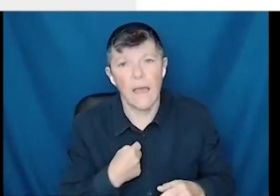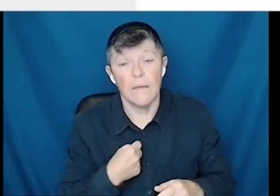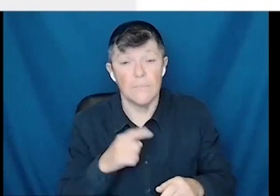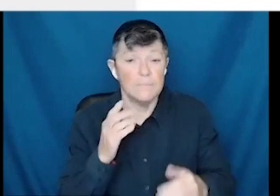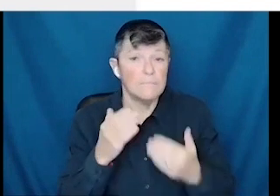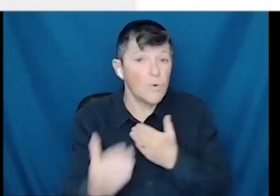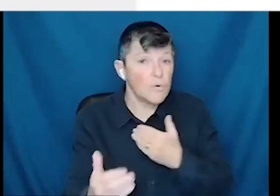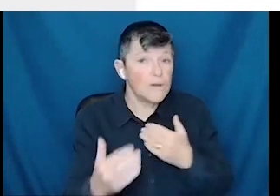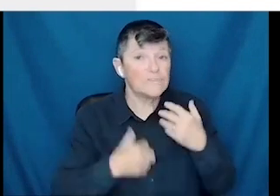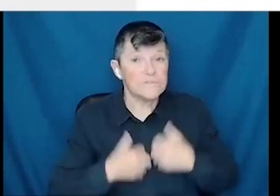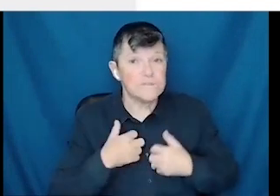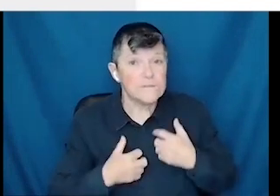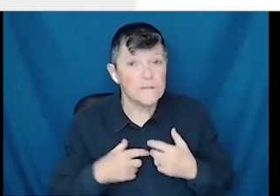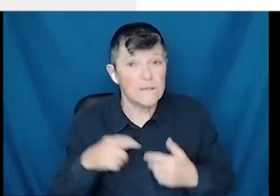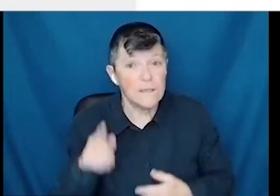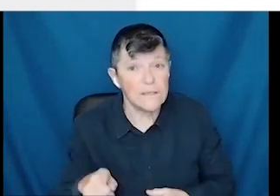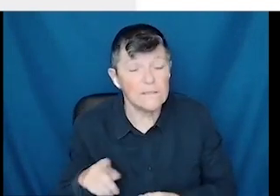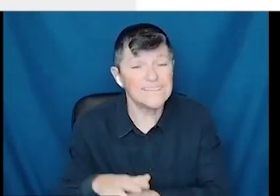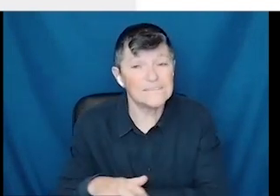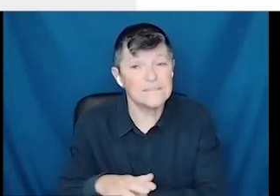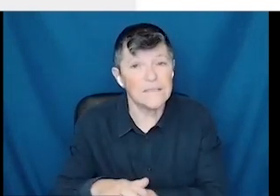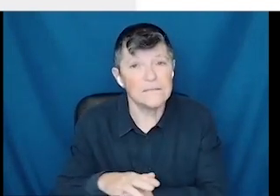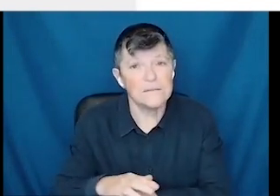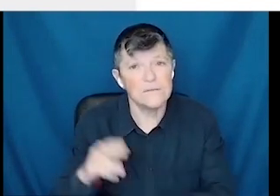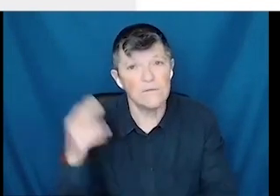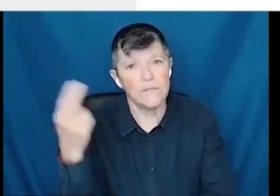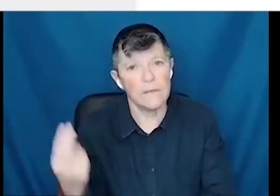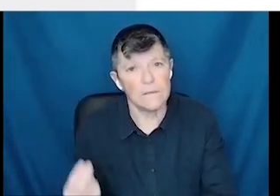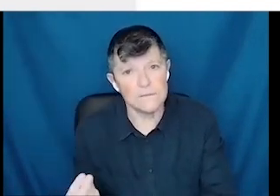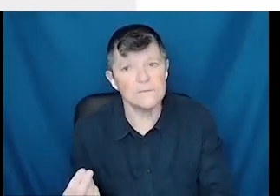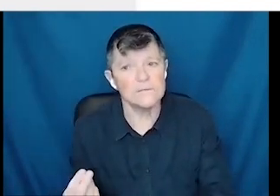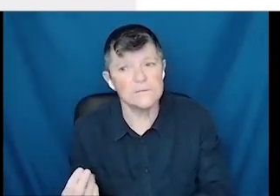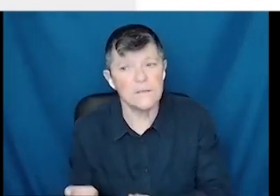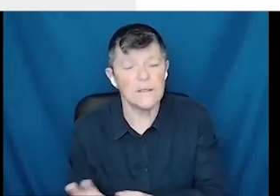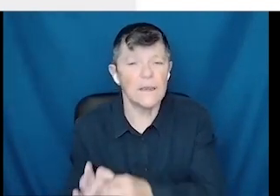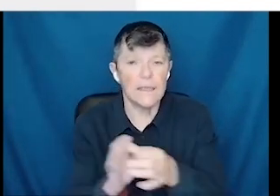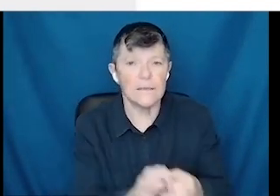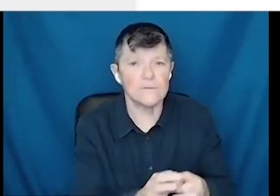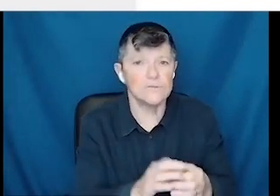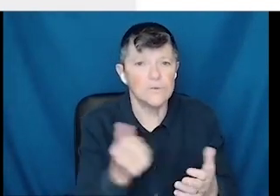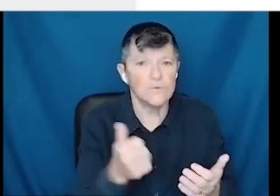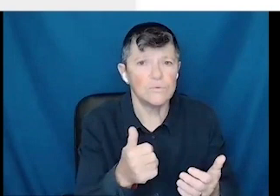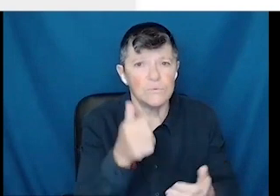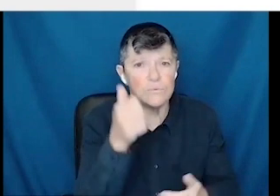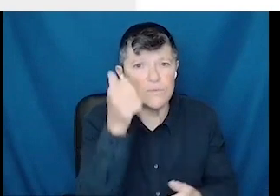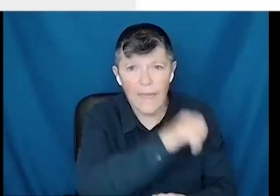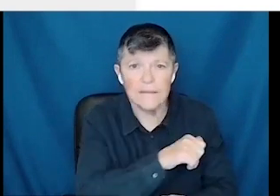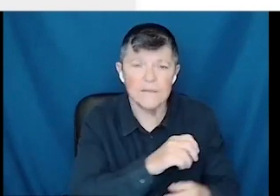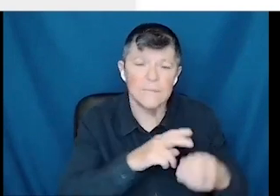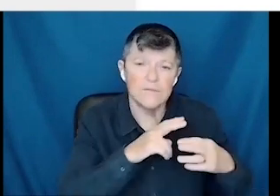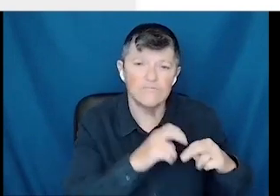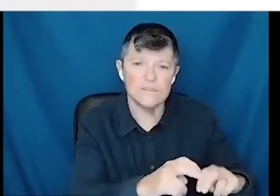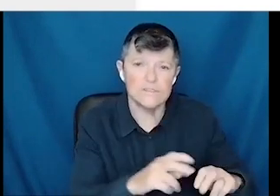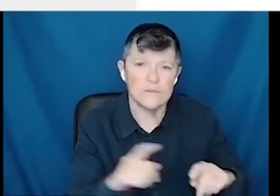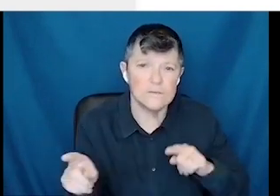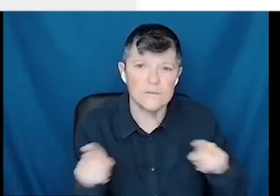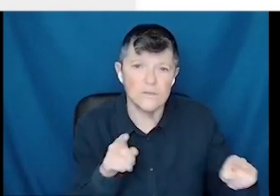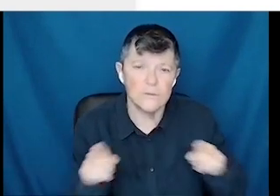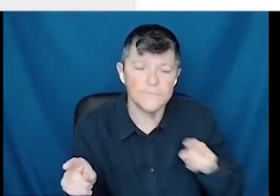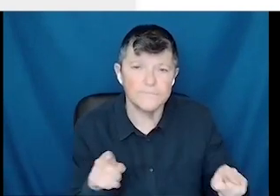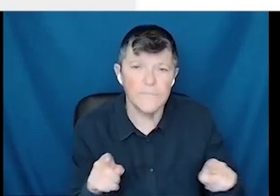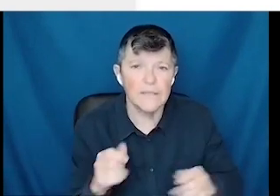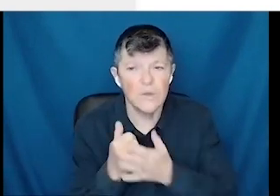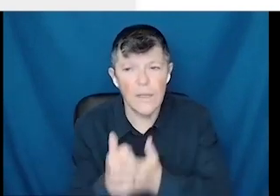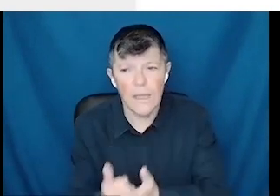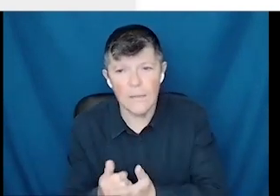of the artist in relation to the academic researcher, and helping artists to